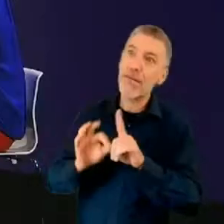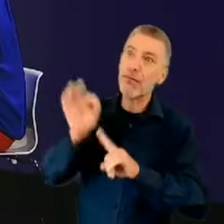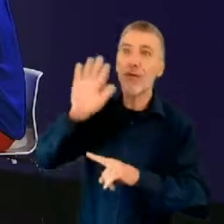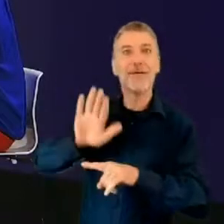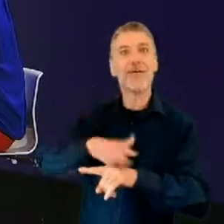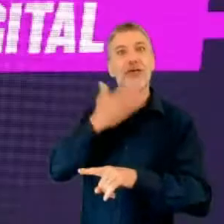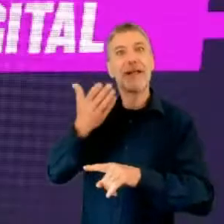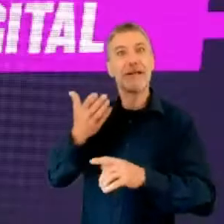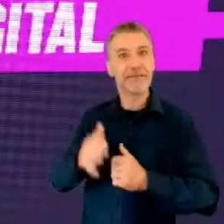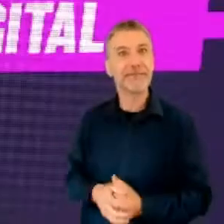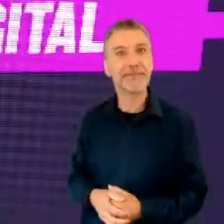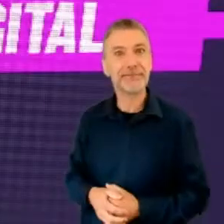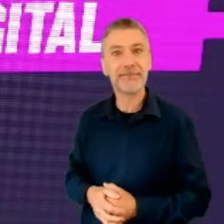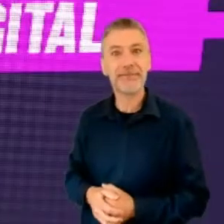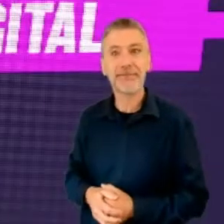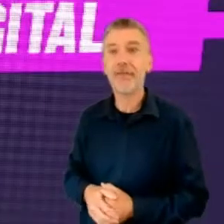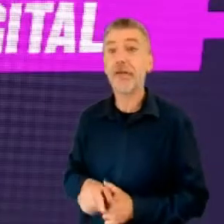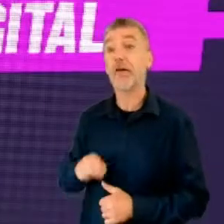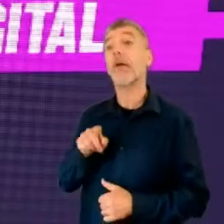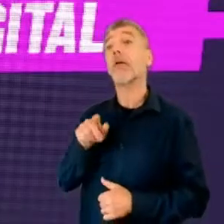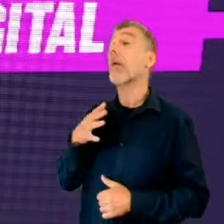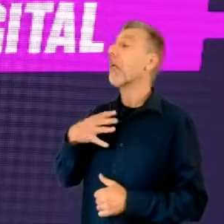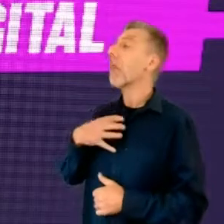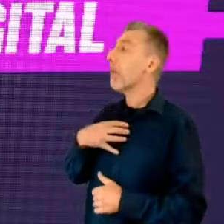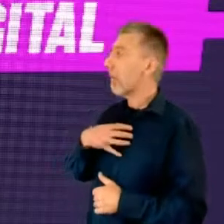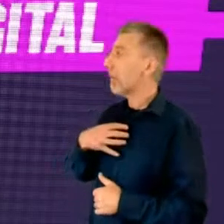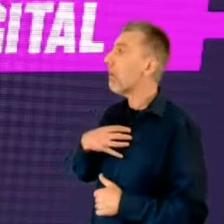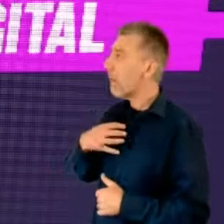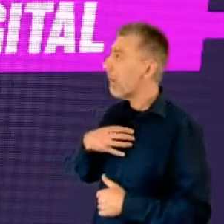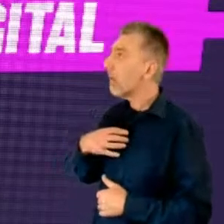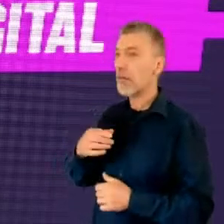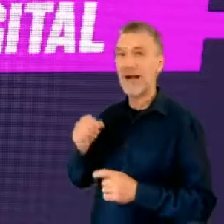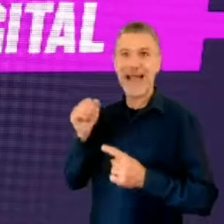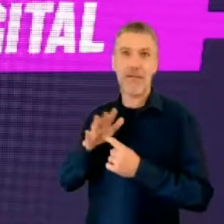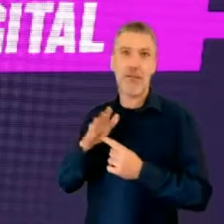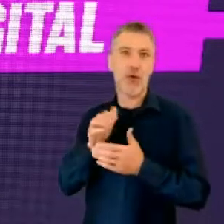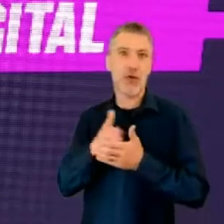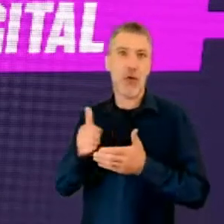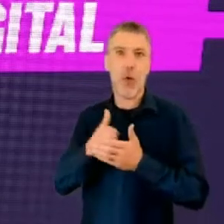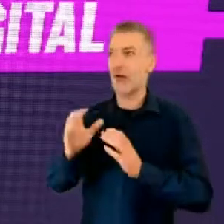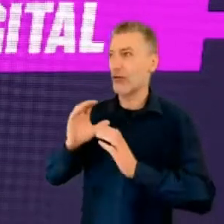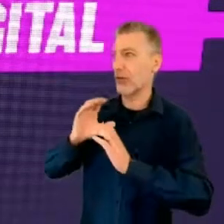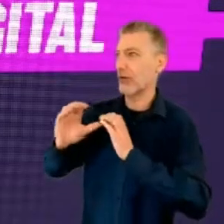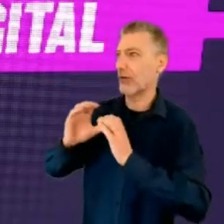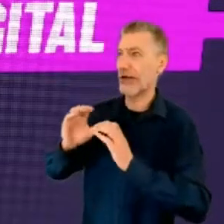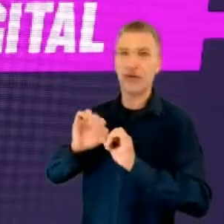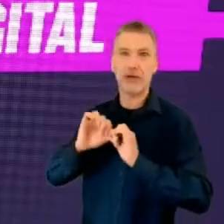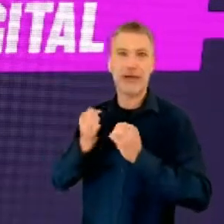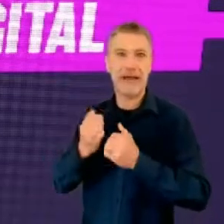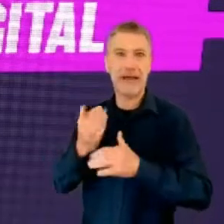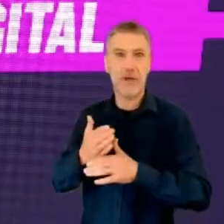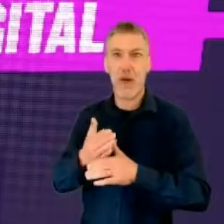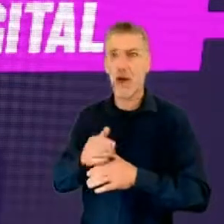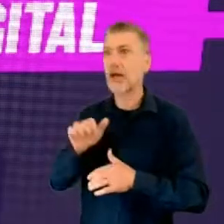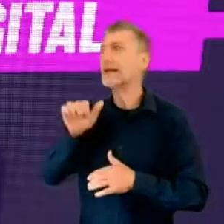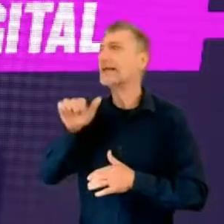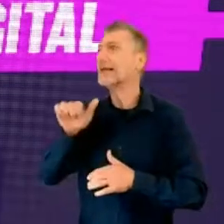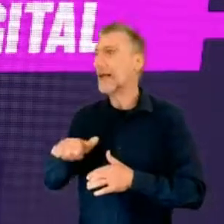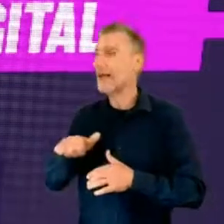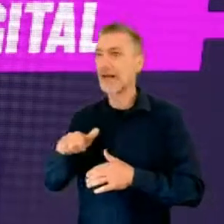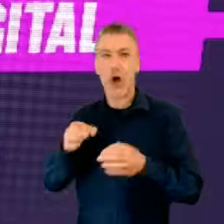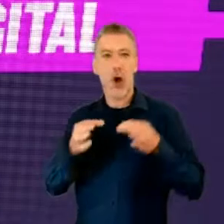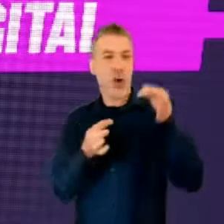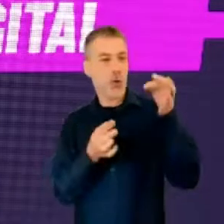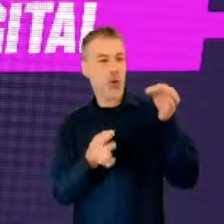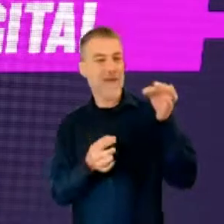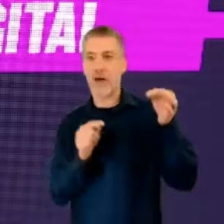lot, communication, teamwork. They're at the top of your skills. Yes, get your qualifications, but it's so important to